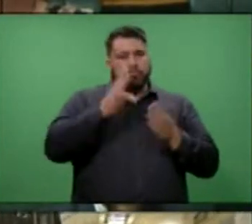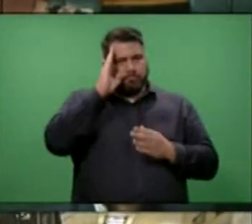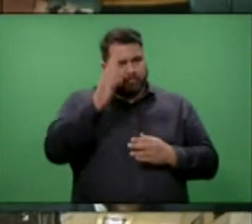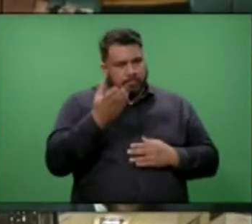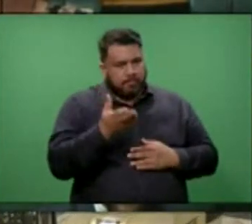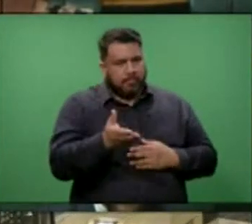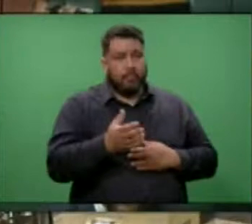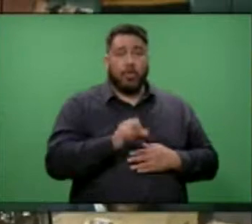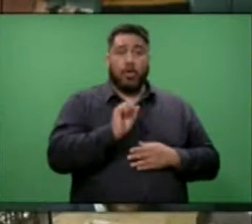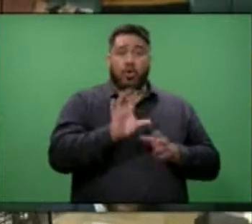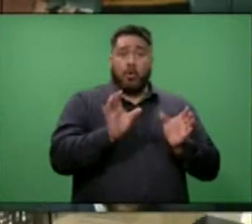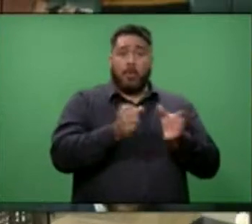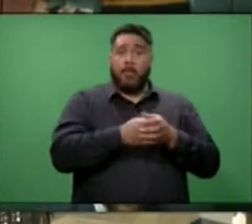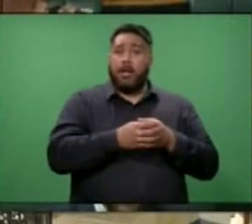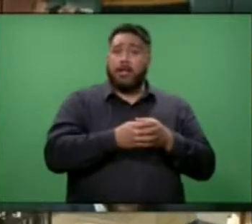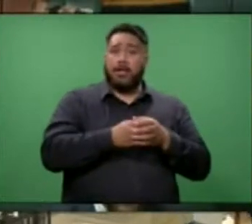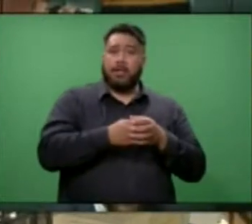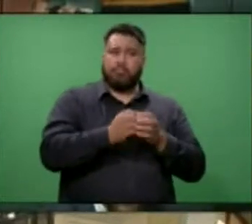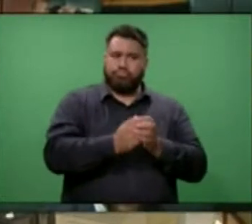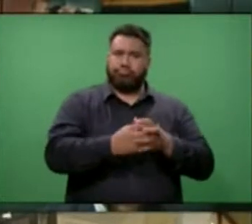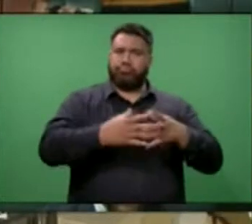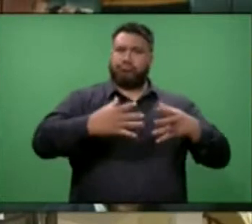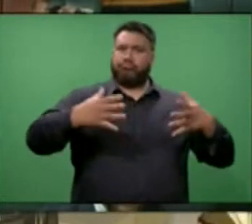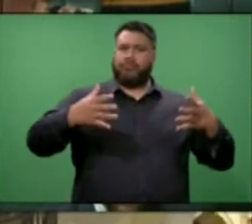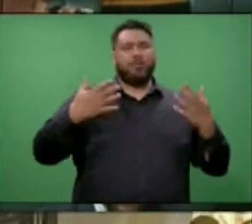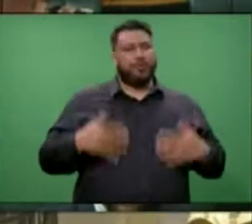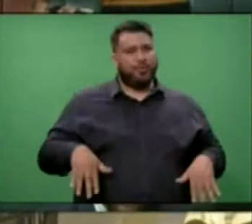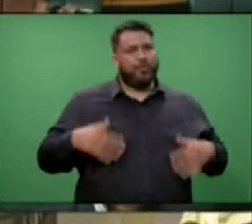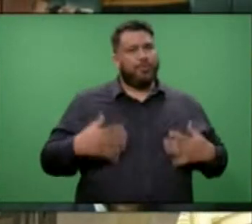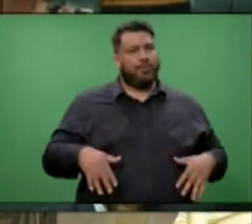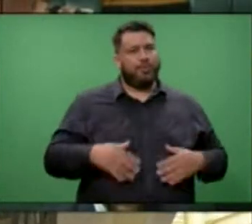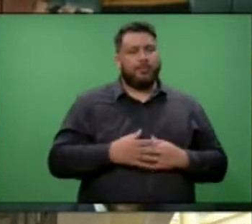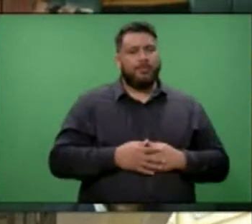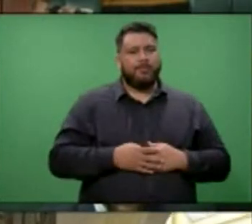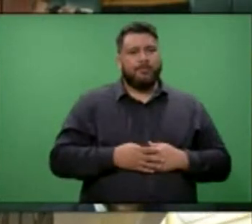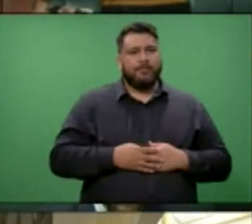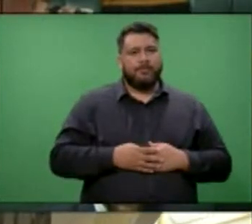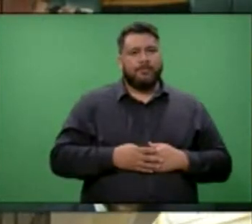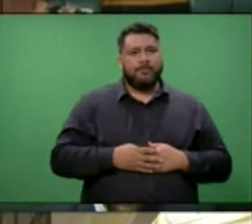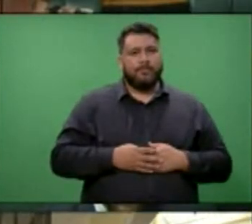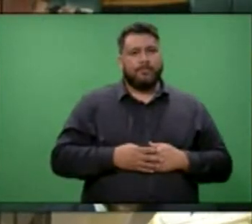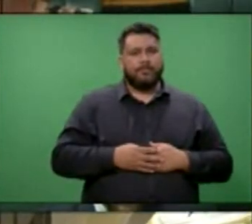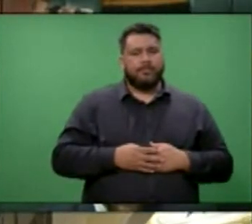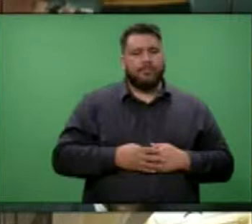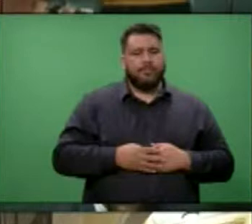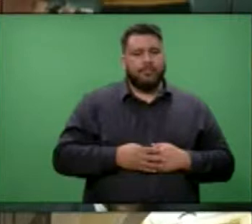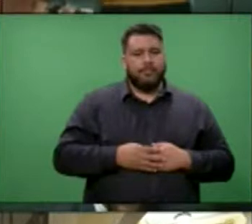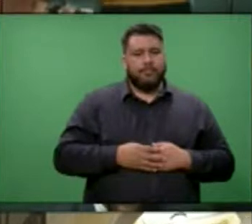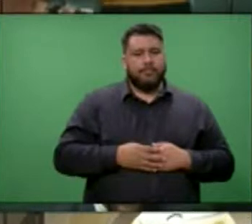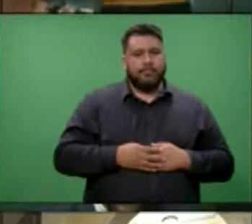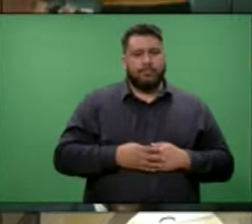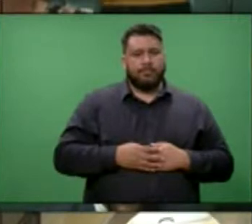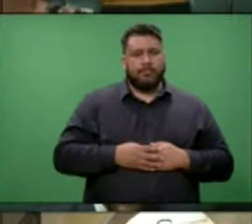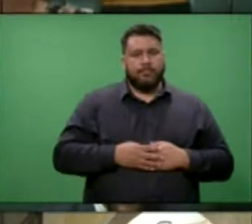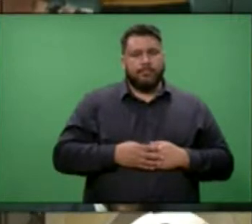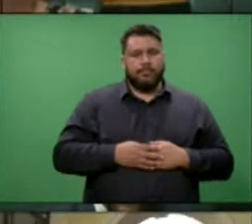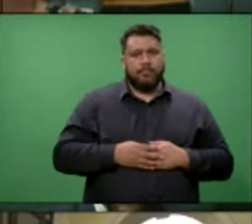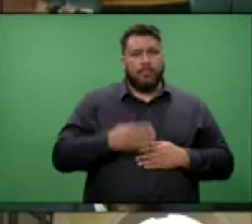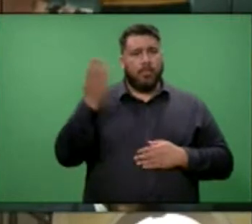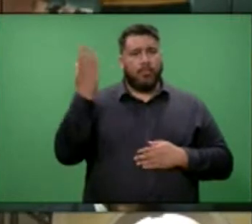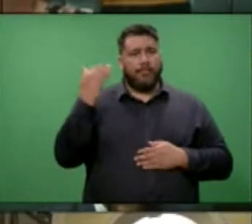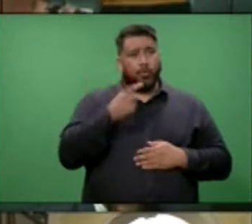ki a koe, mahara ki a hau, I mō ake, nāu nei I mea mai ki a hau, tō tino hiahia, ki a tupu ake tō pāti, nāu